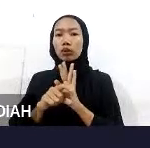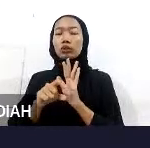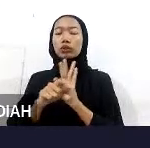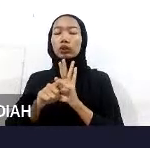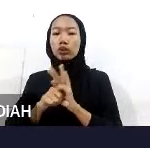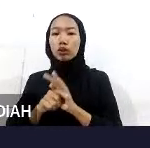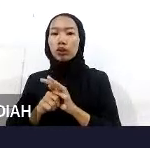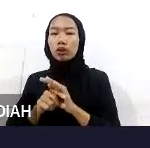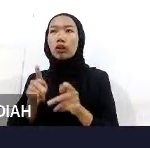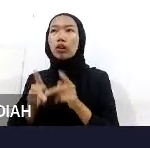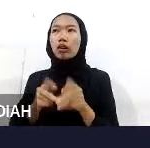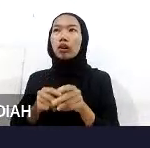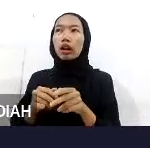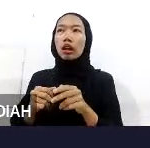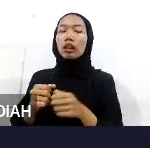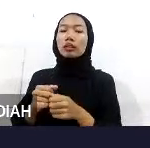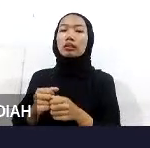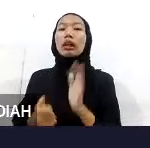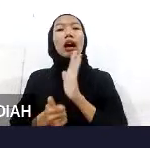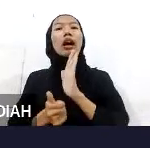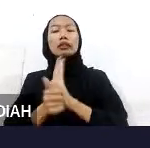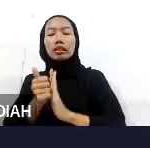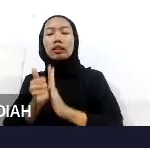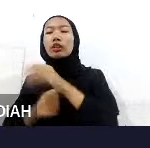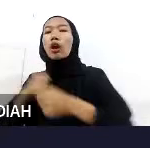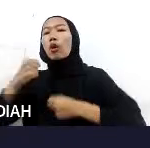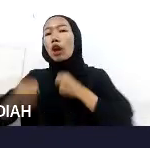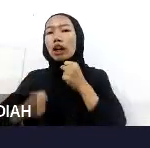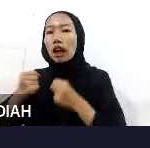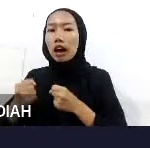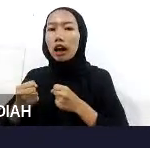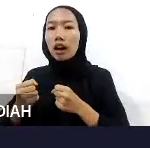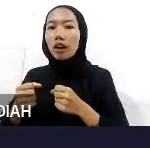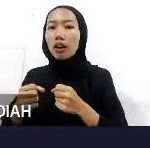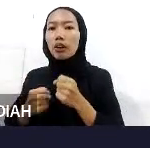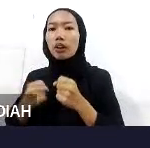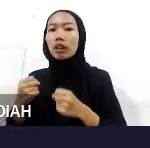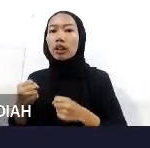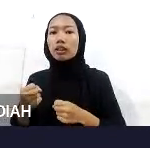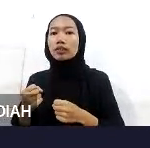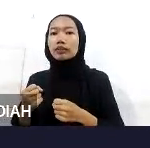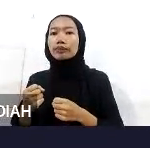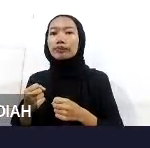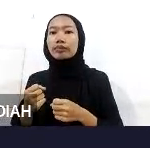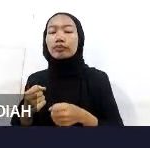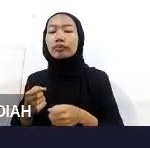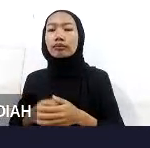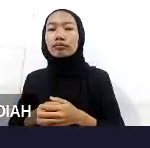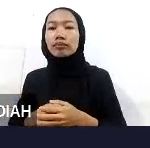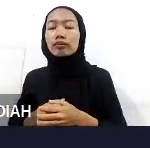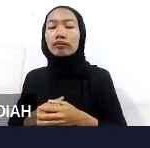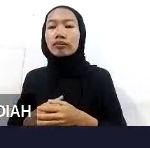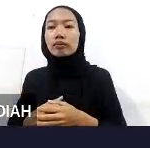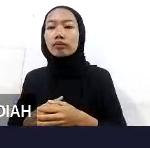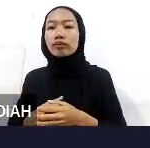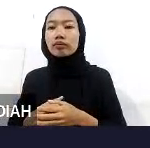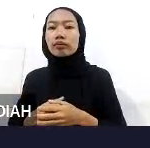my state. This was all a part of my growing